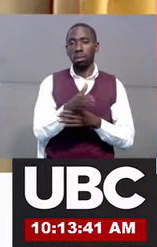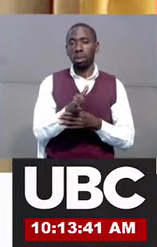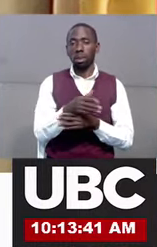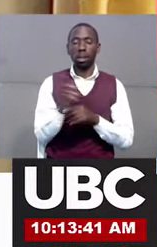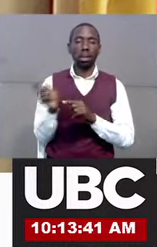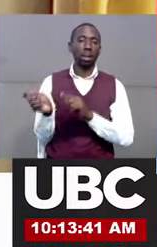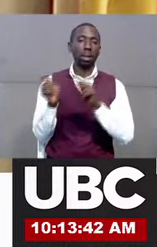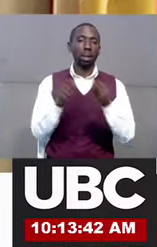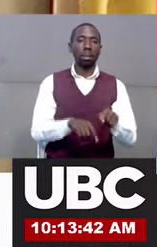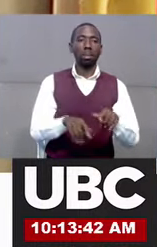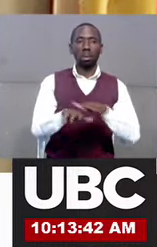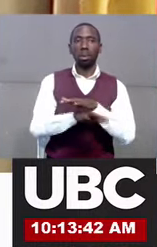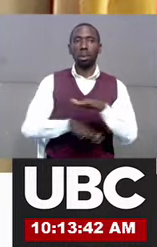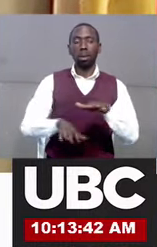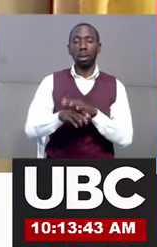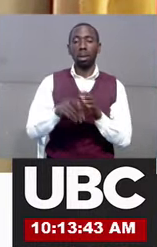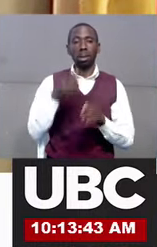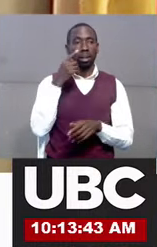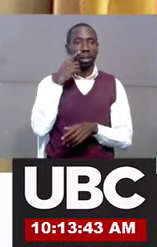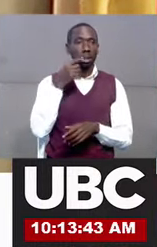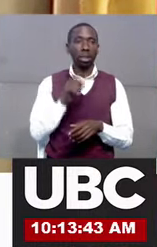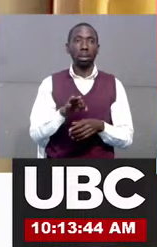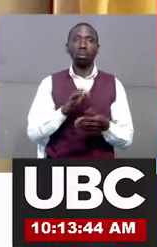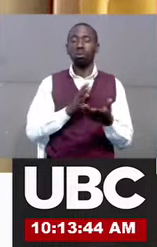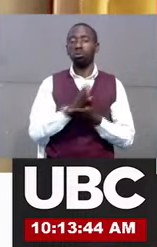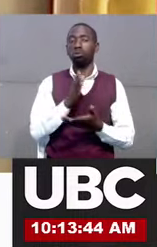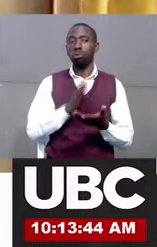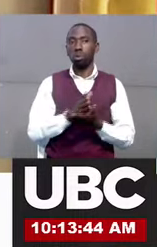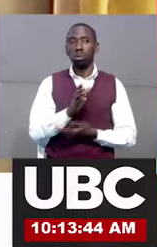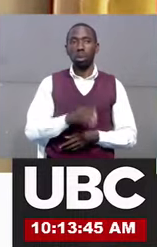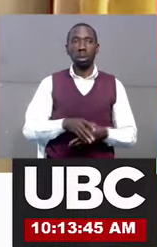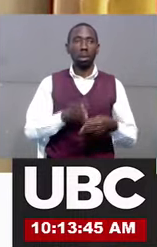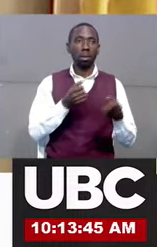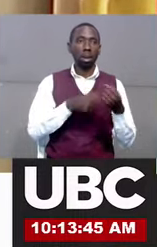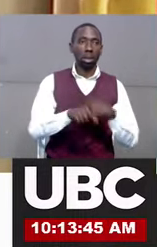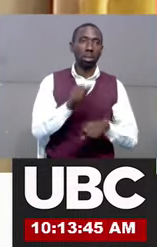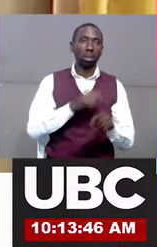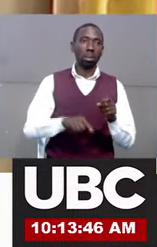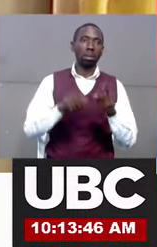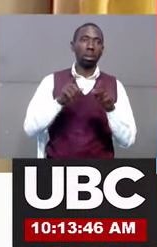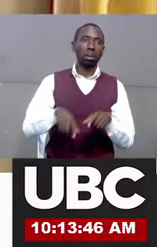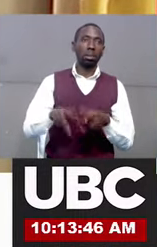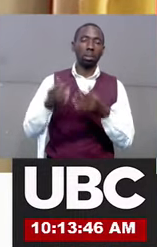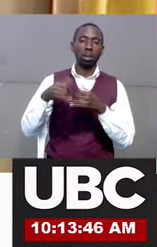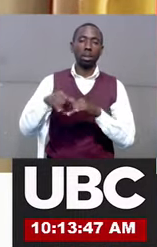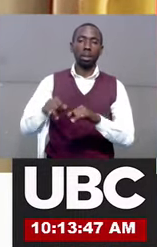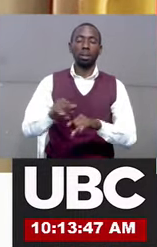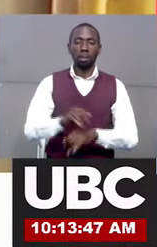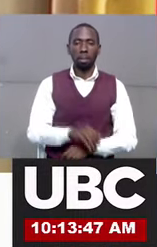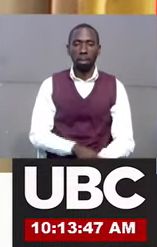and see whether it is really true. And then an action must be taken.